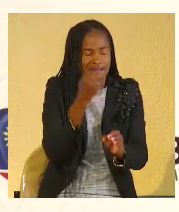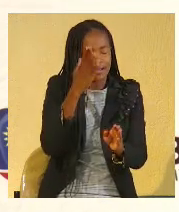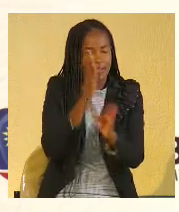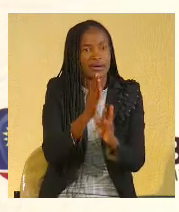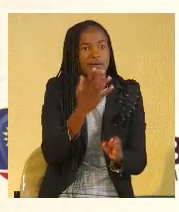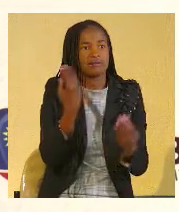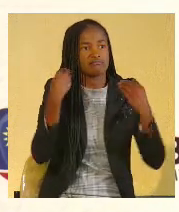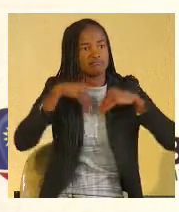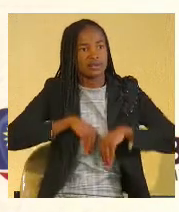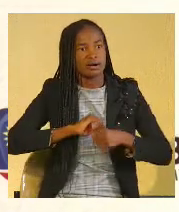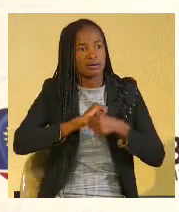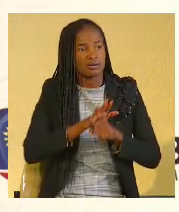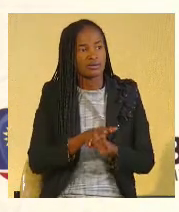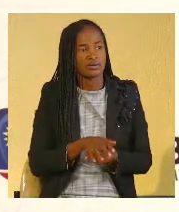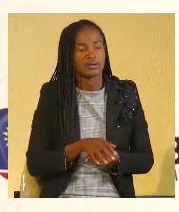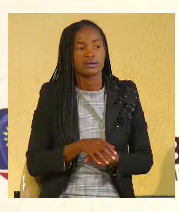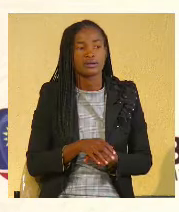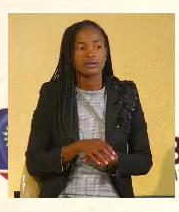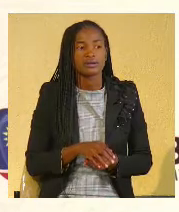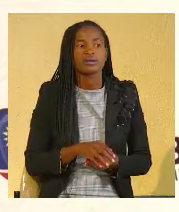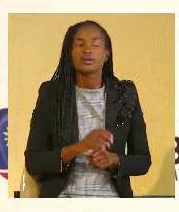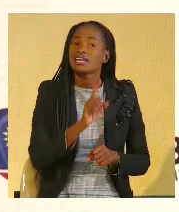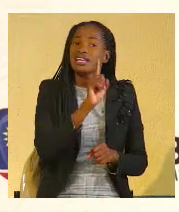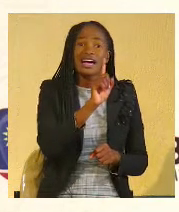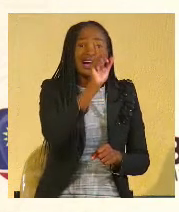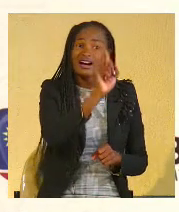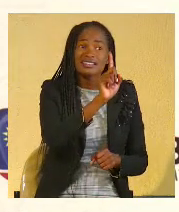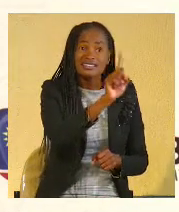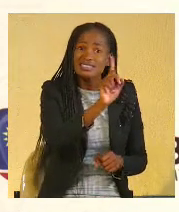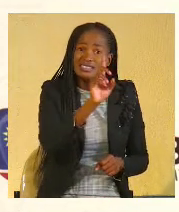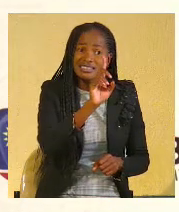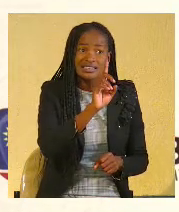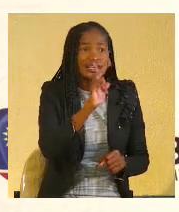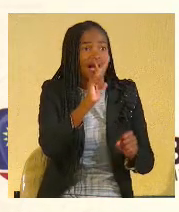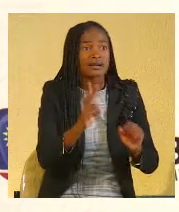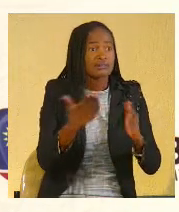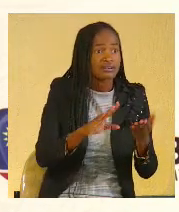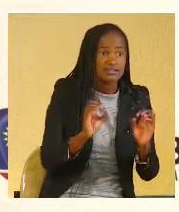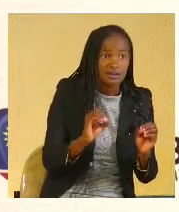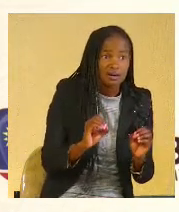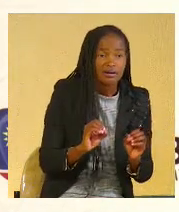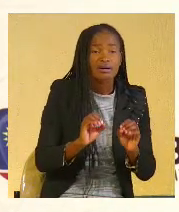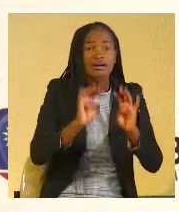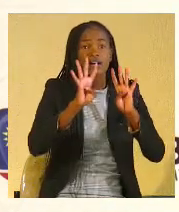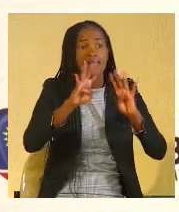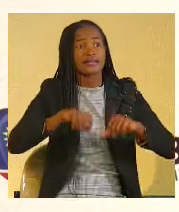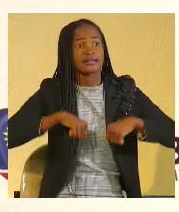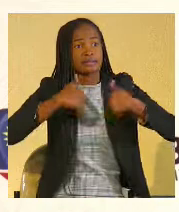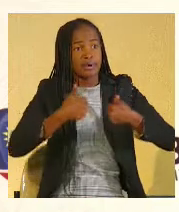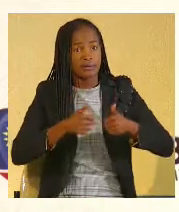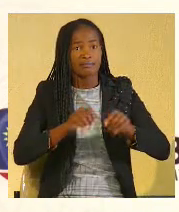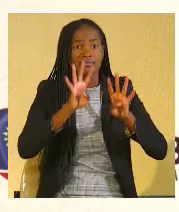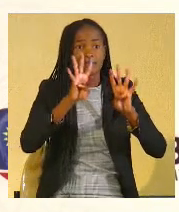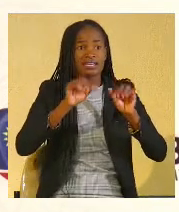us at the point we are now, where we have 16 cases where we have 0 deaths, 8 active, 8 recovered, and